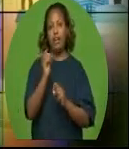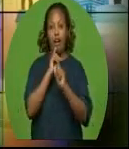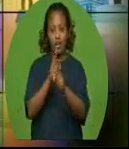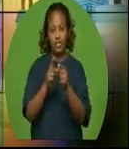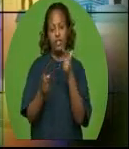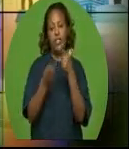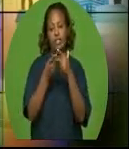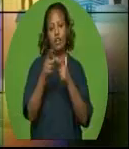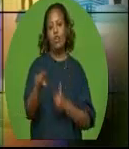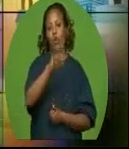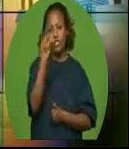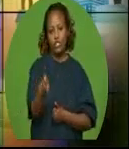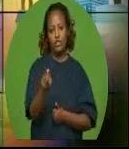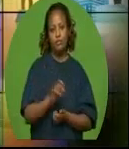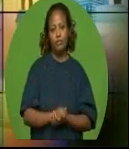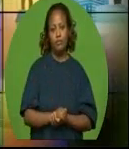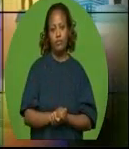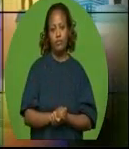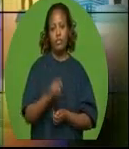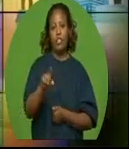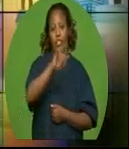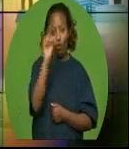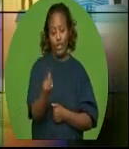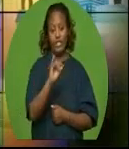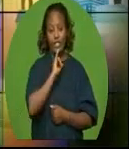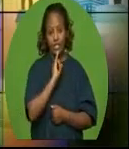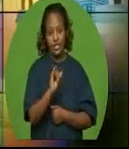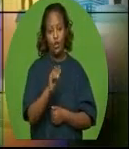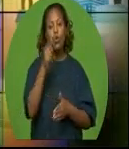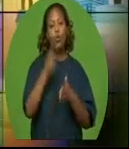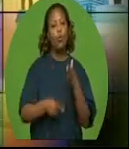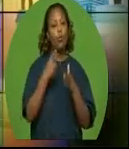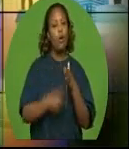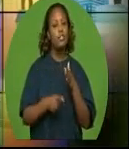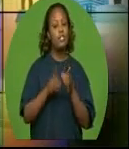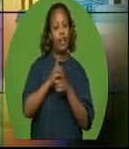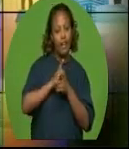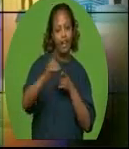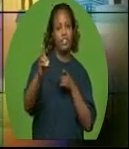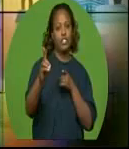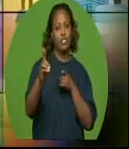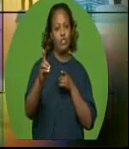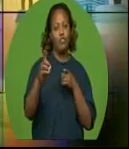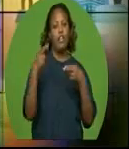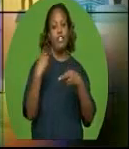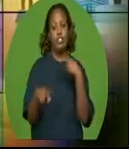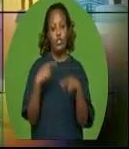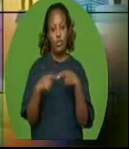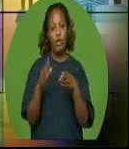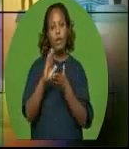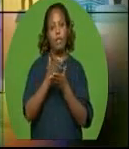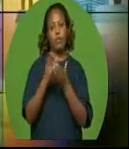groups and answer the second question. The question is, what is the direction